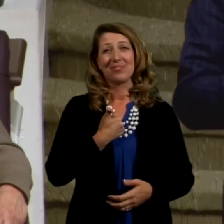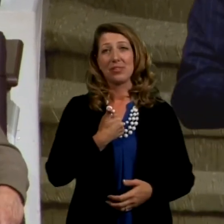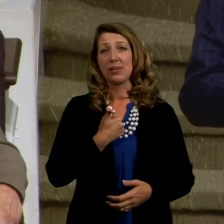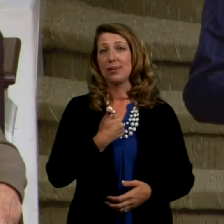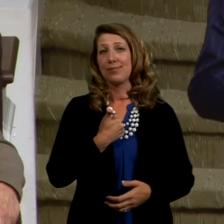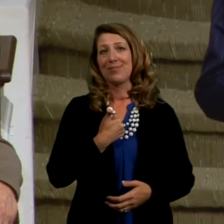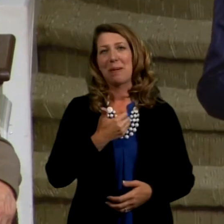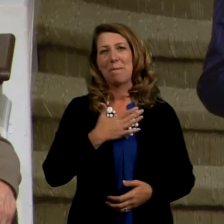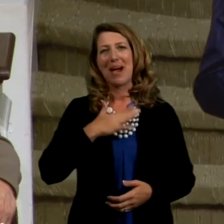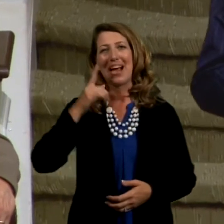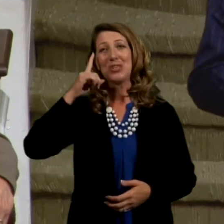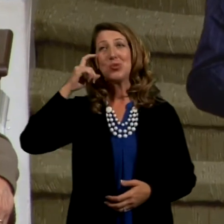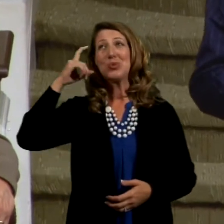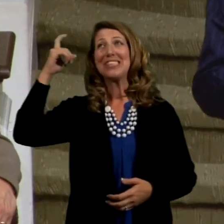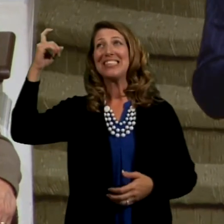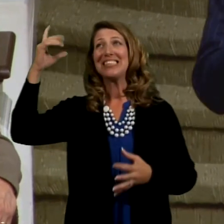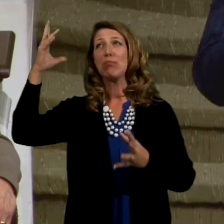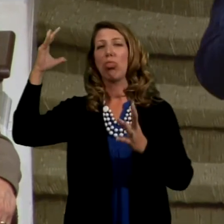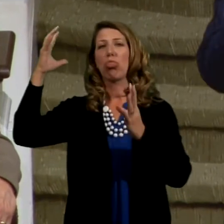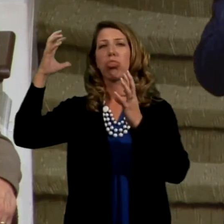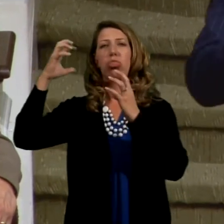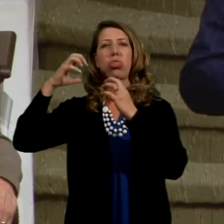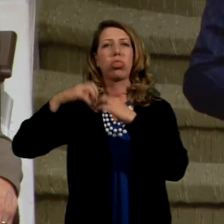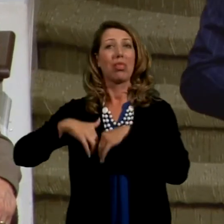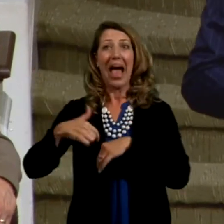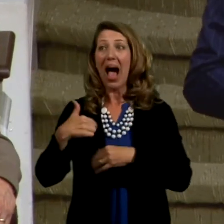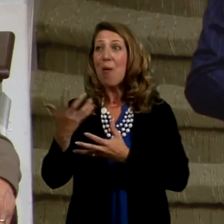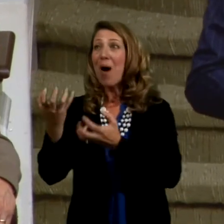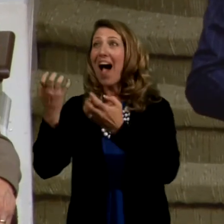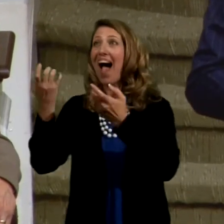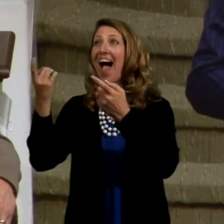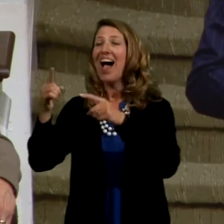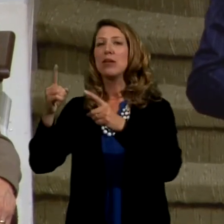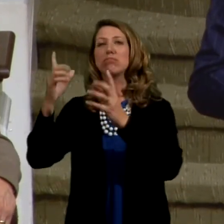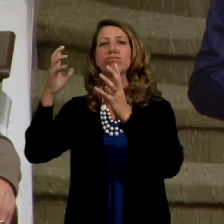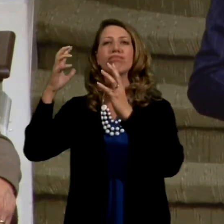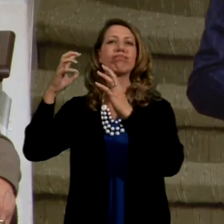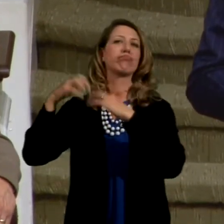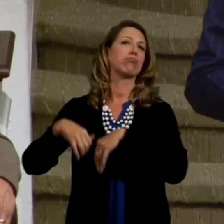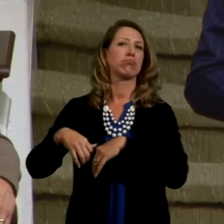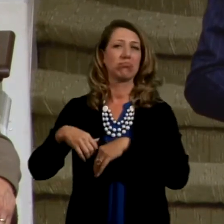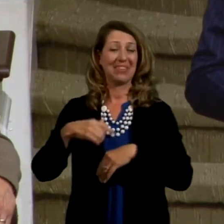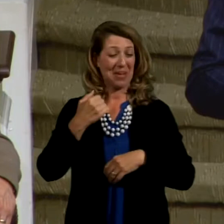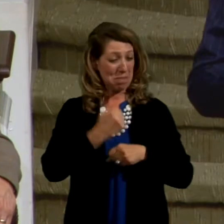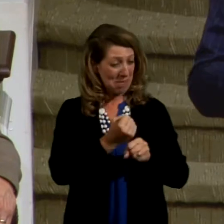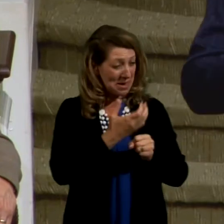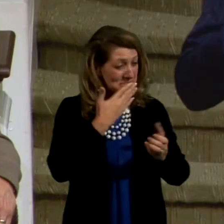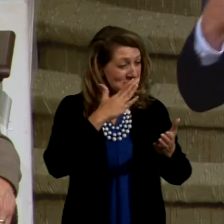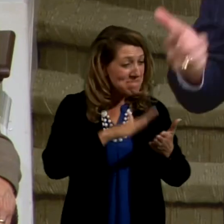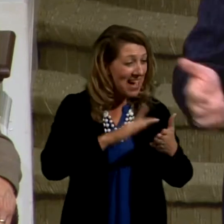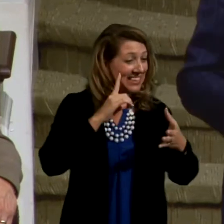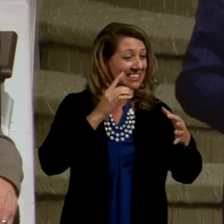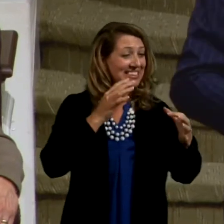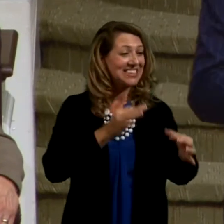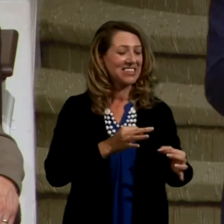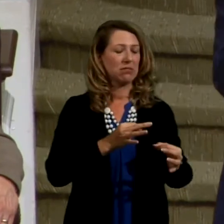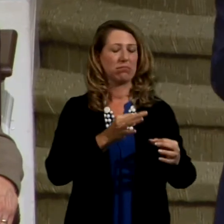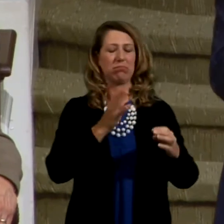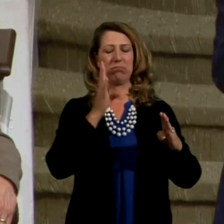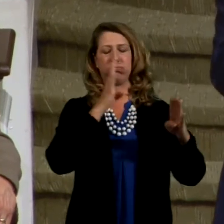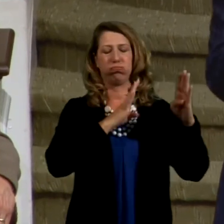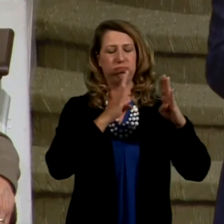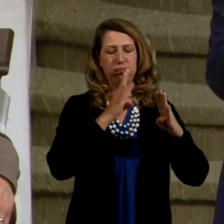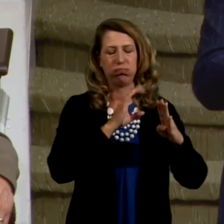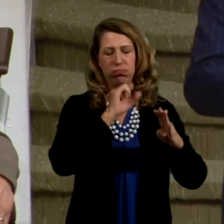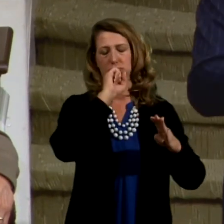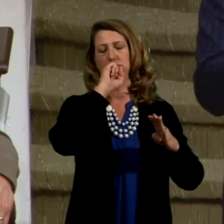dreams are dissolved. A lot of things I wanted to happen don't happen. When I make bad decisions, it puts me into a storm. This storm